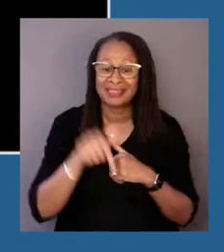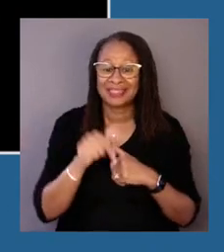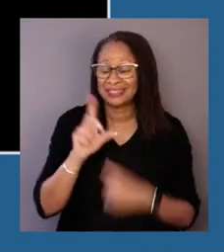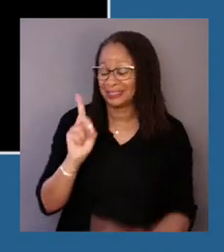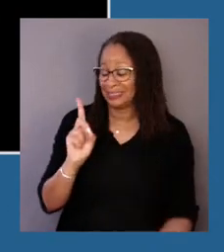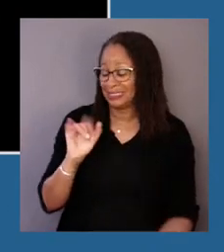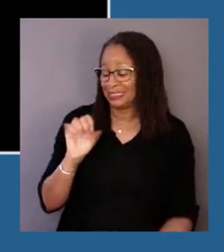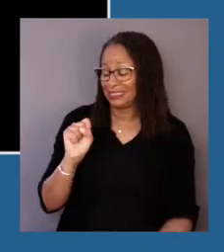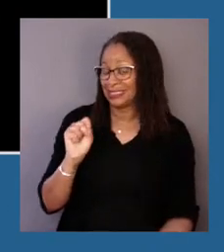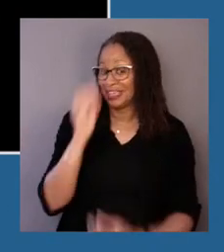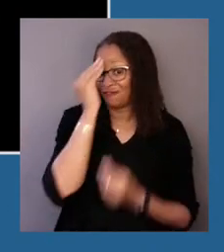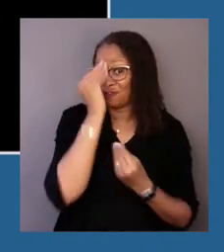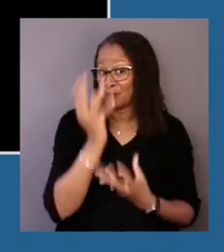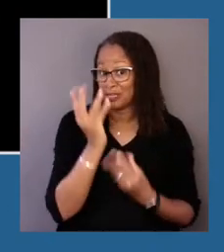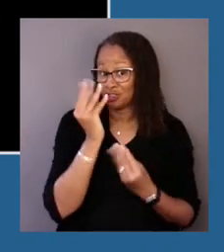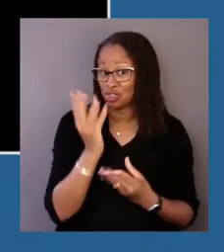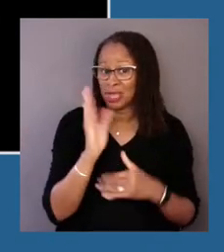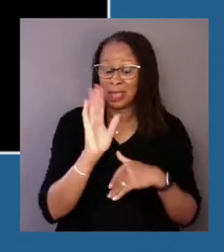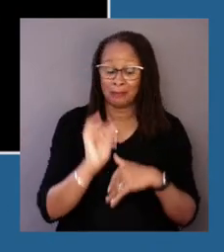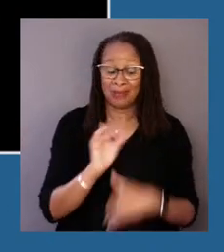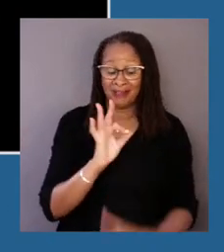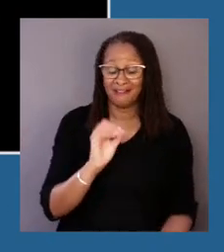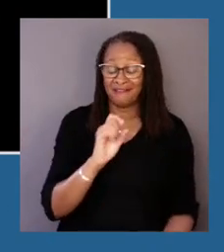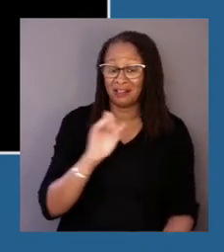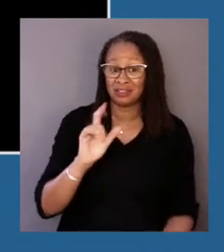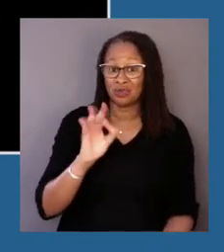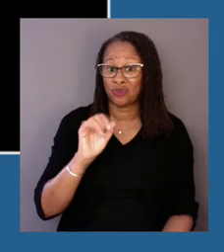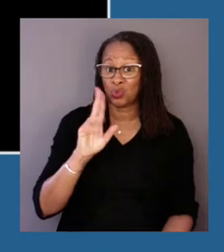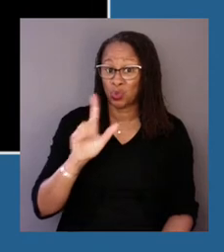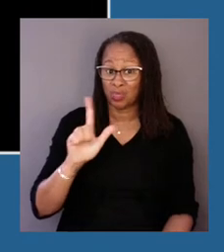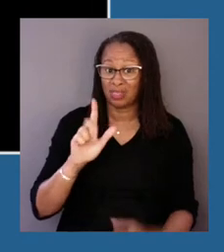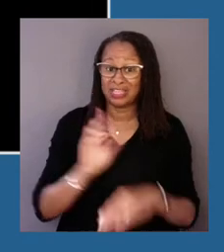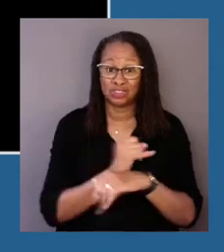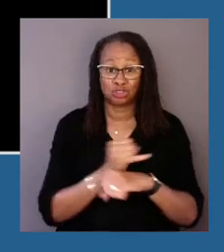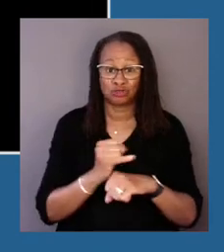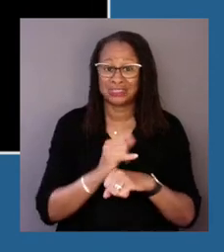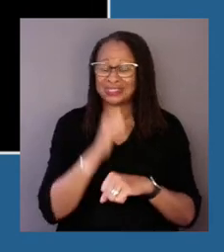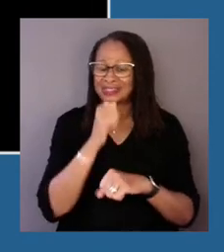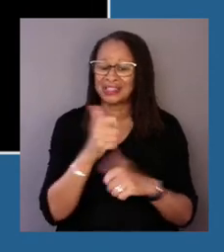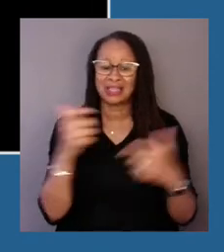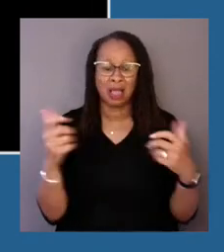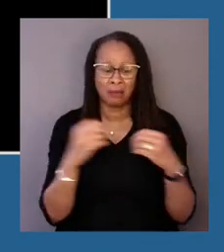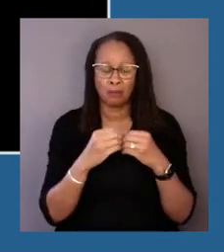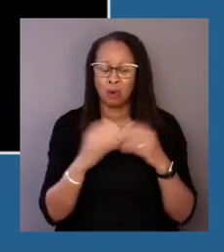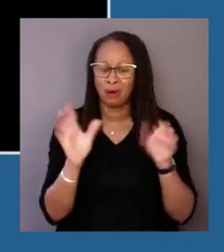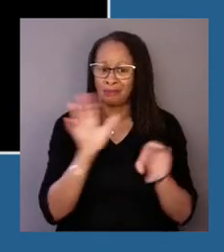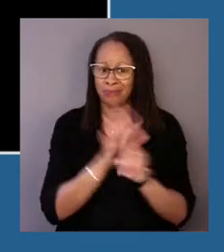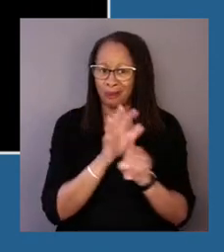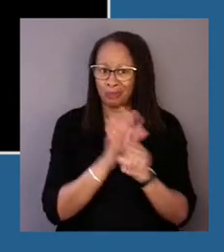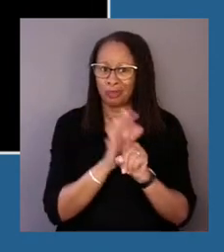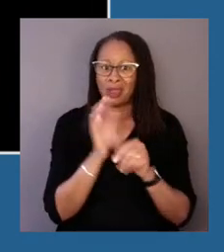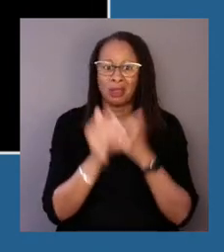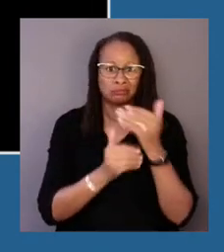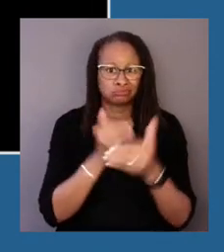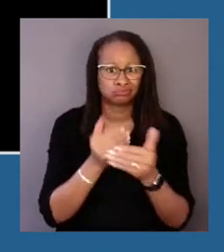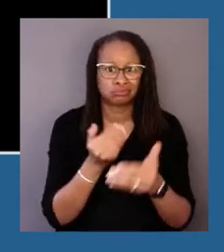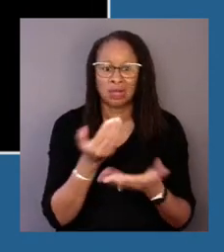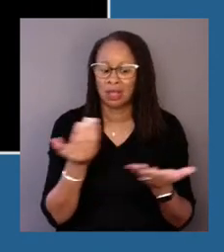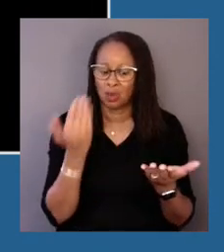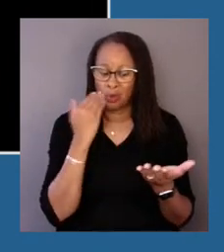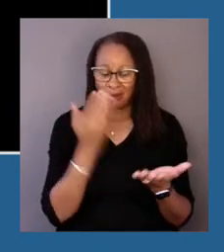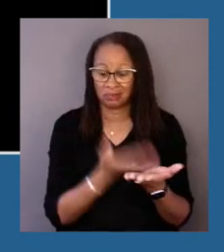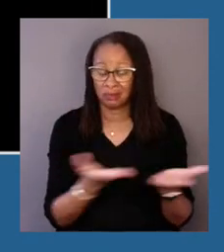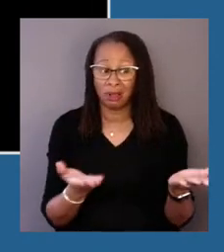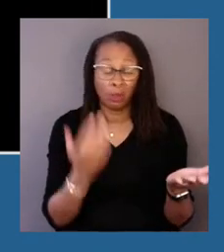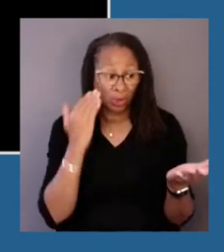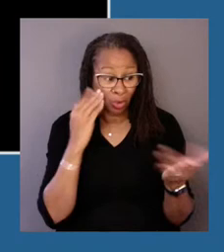this disinformation by the fossil fuel industry is not only much more pervasive than we were aware, even though we consider ourselves